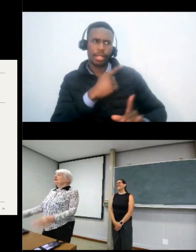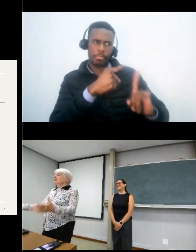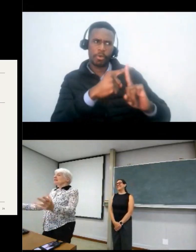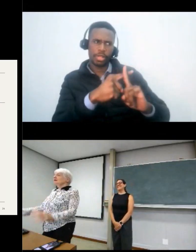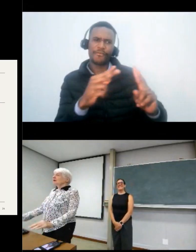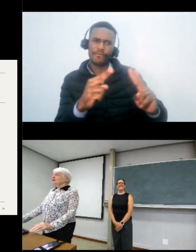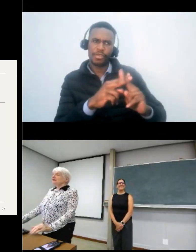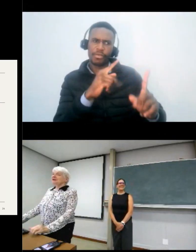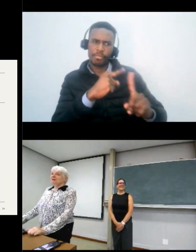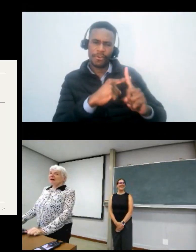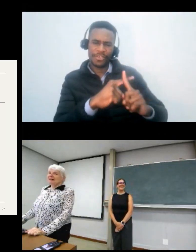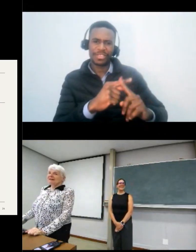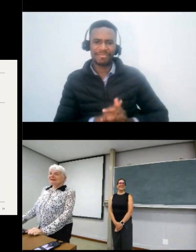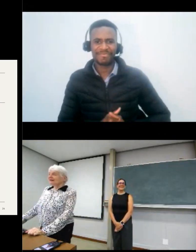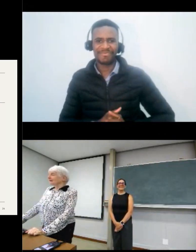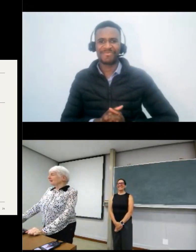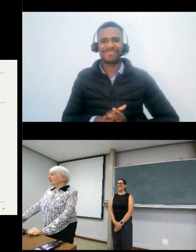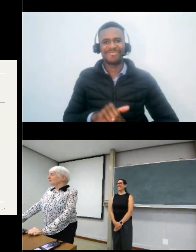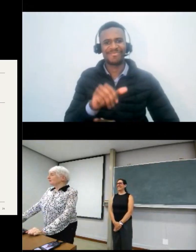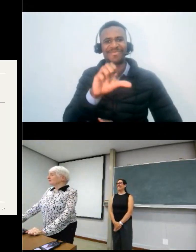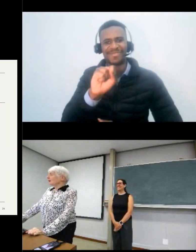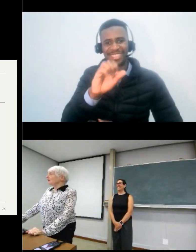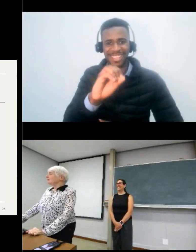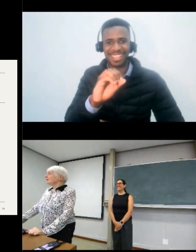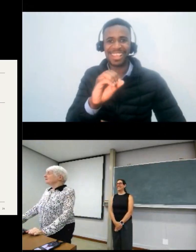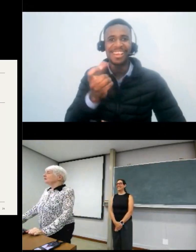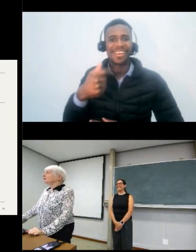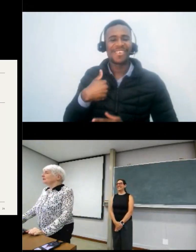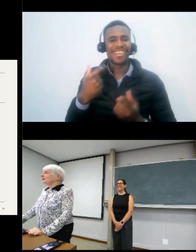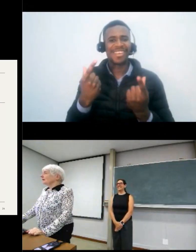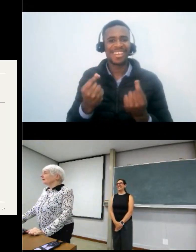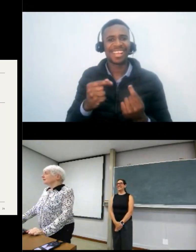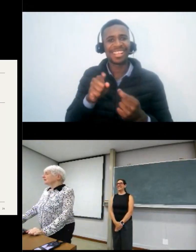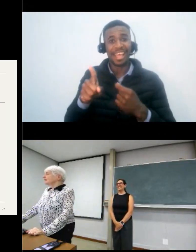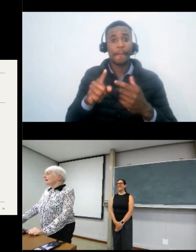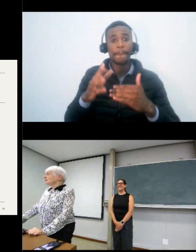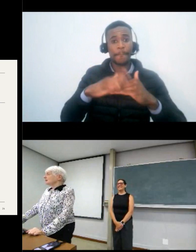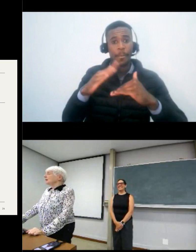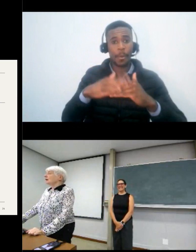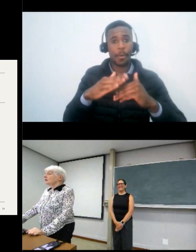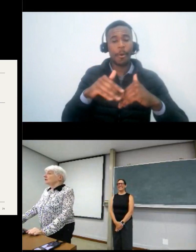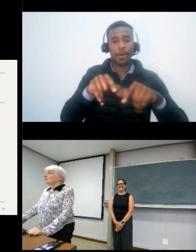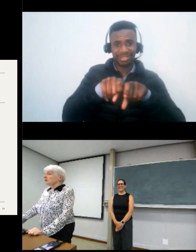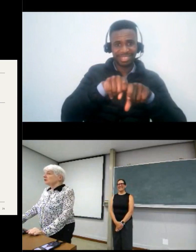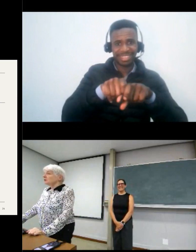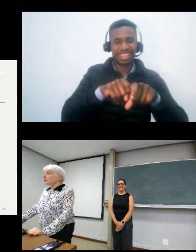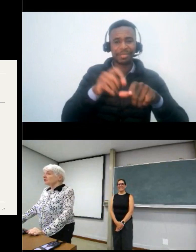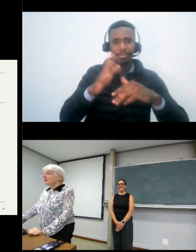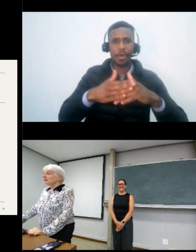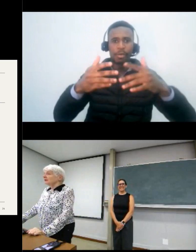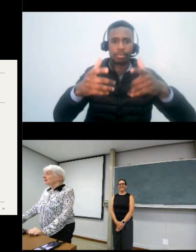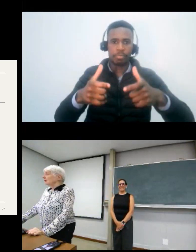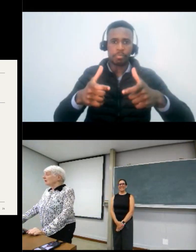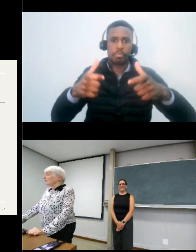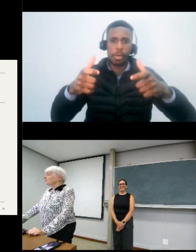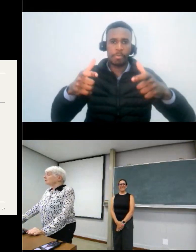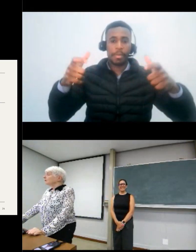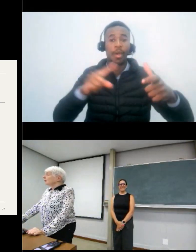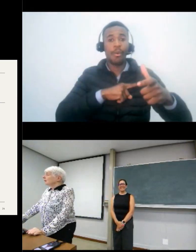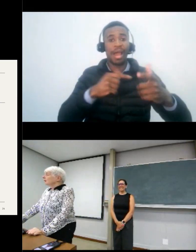So obviously we're going to expand the pilot sample, and this is actually a current master's